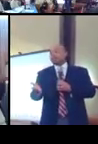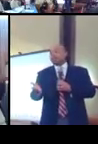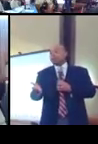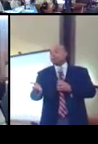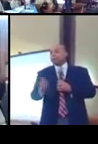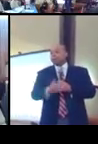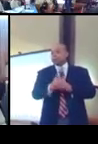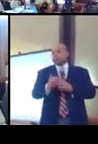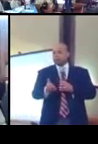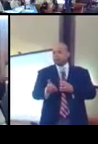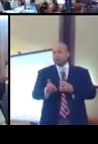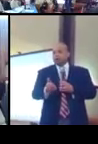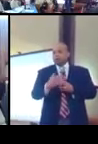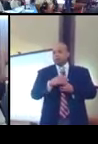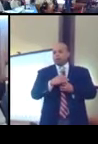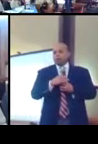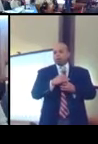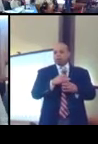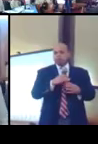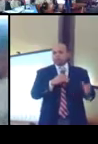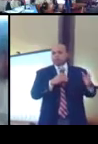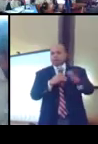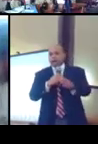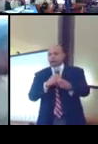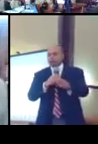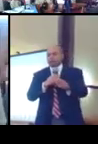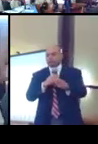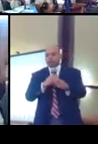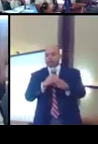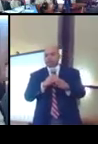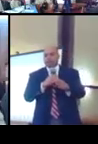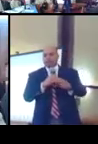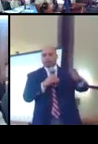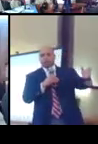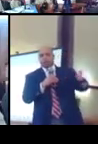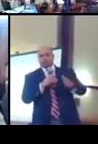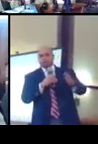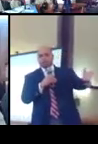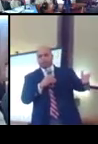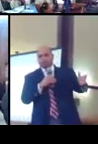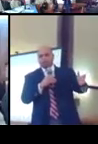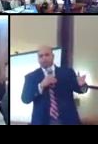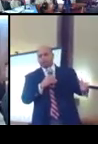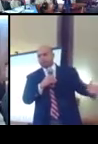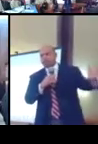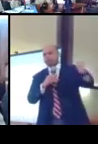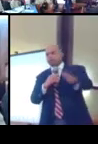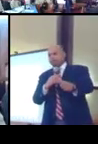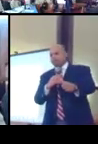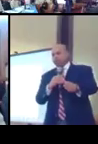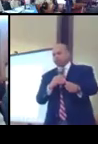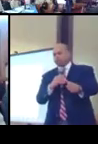It's not up, but it's a start. But who's that second half who's going to come in and say, okay, I see your